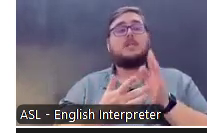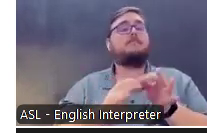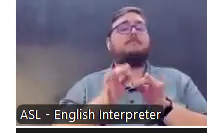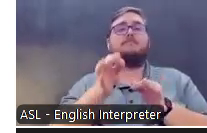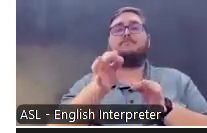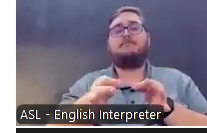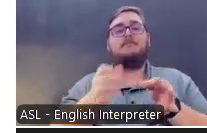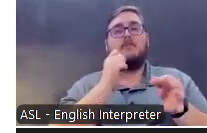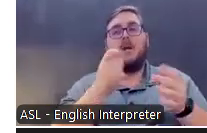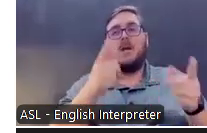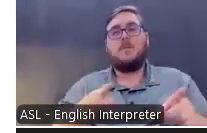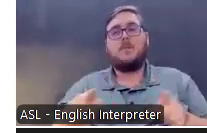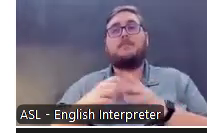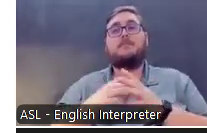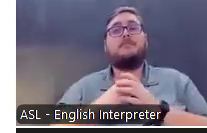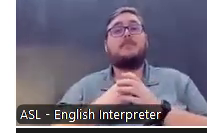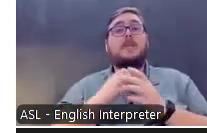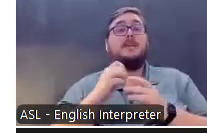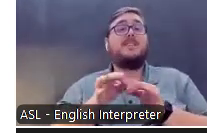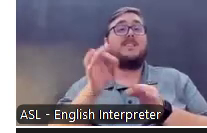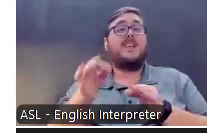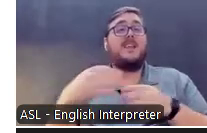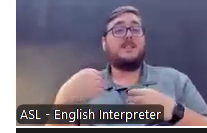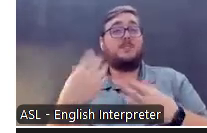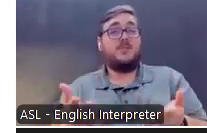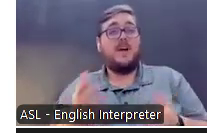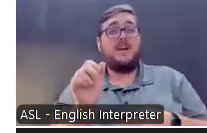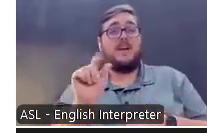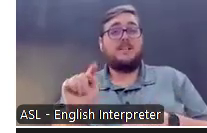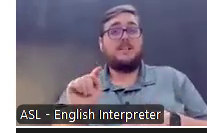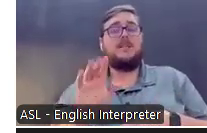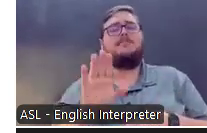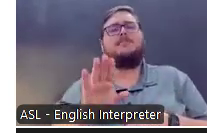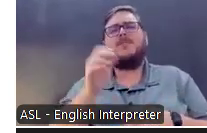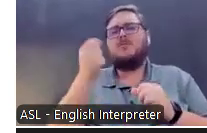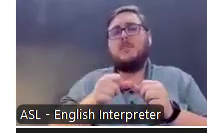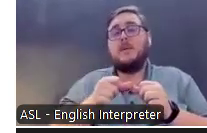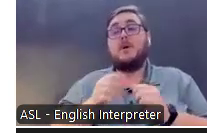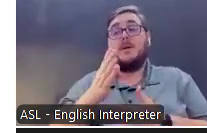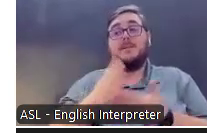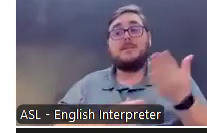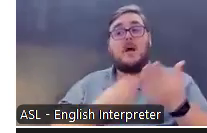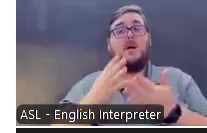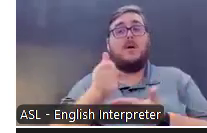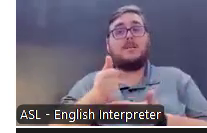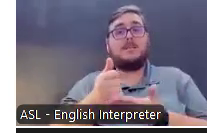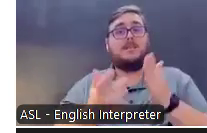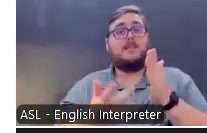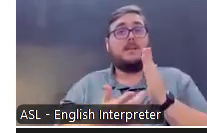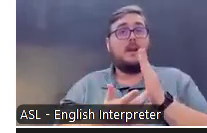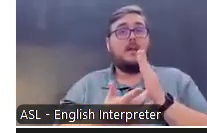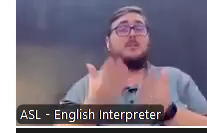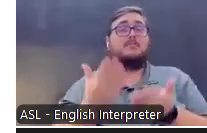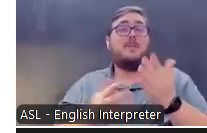Keep in mind for delays in providing AT is that it might take longer for some assistive technology to be provided.